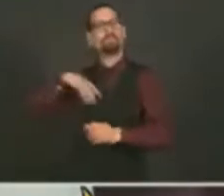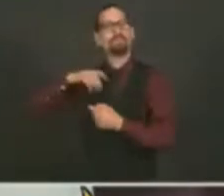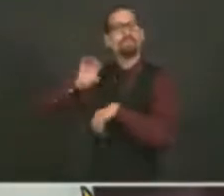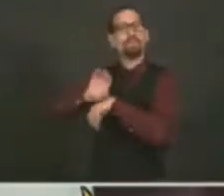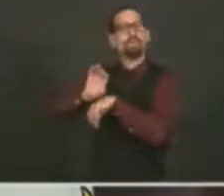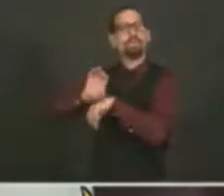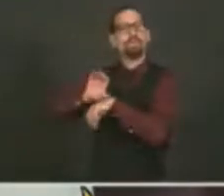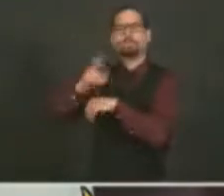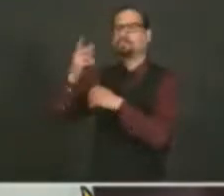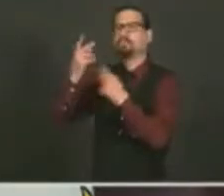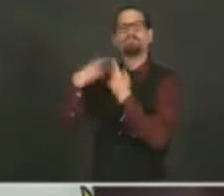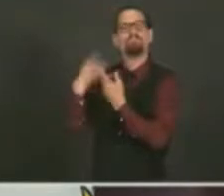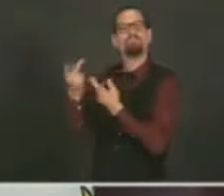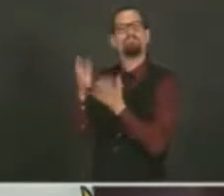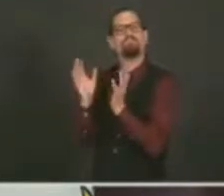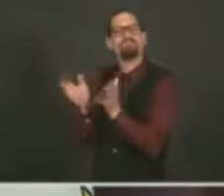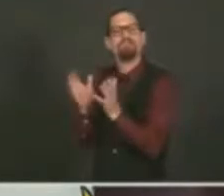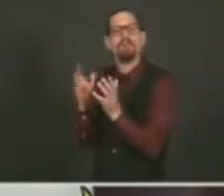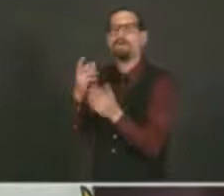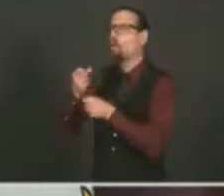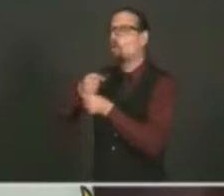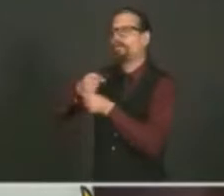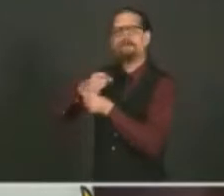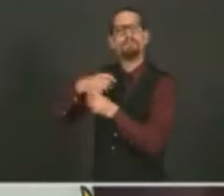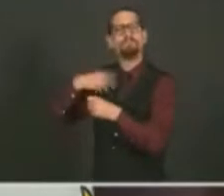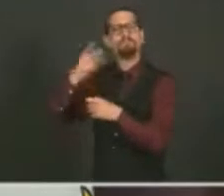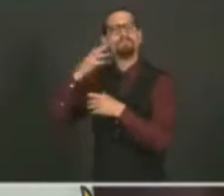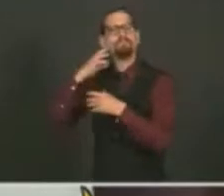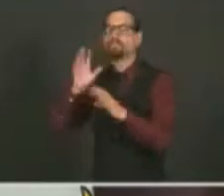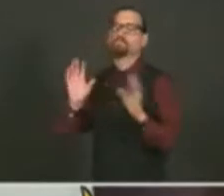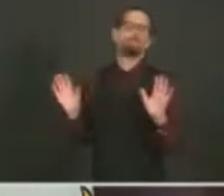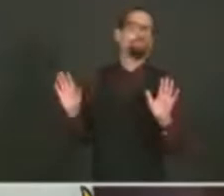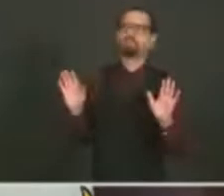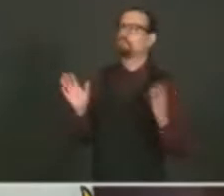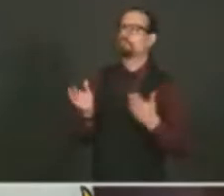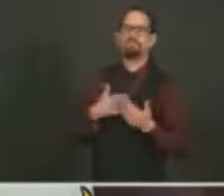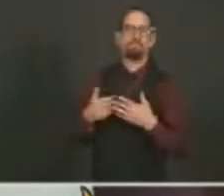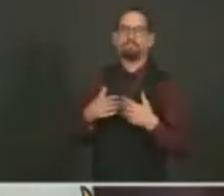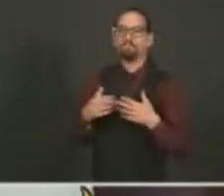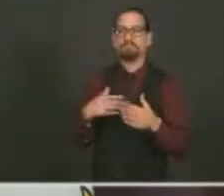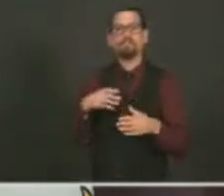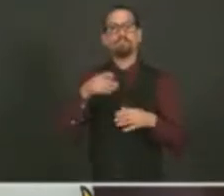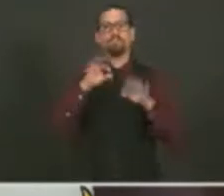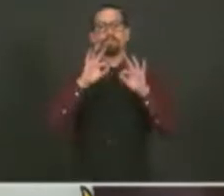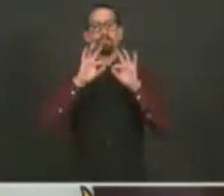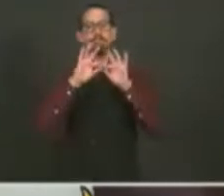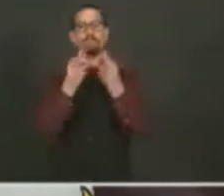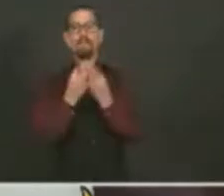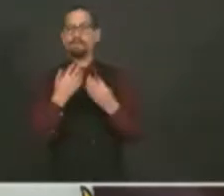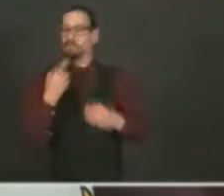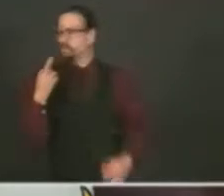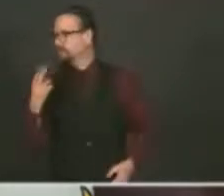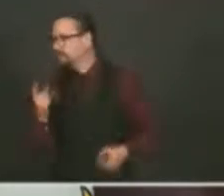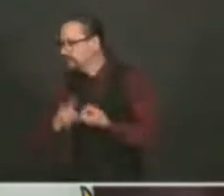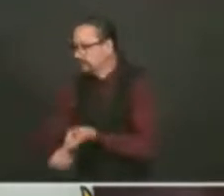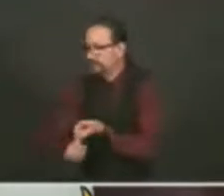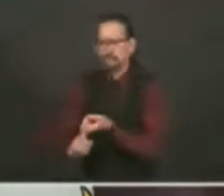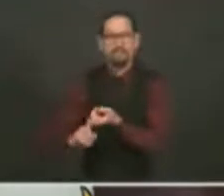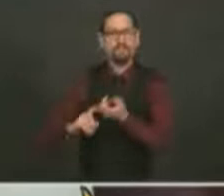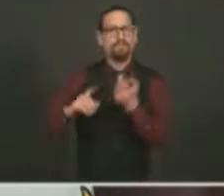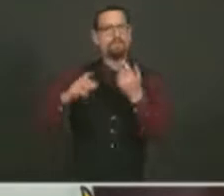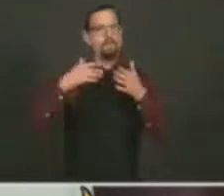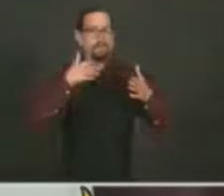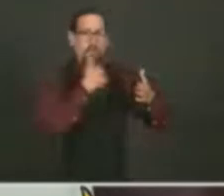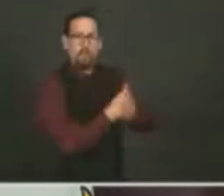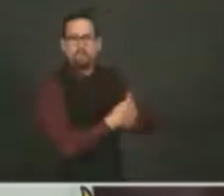cup of coffee after church. Even if you're with your family, your closest friends, if they're people who you